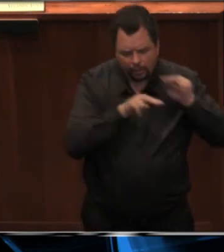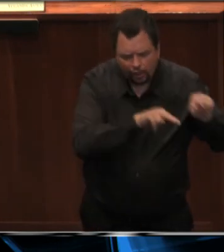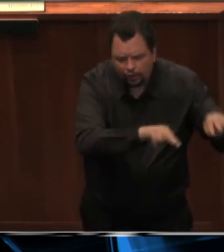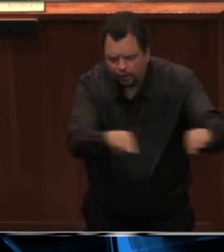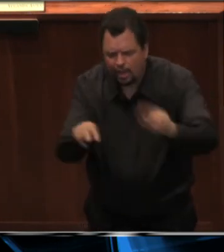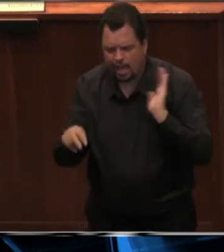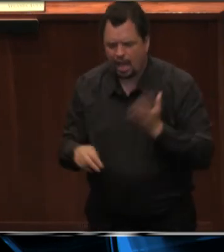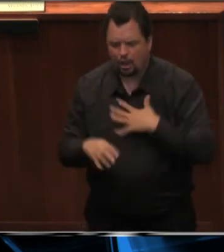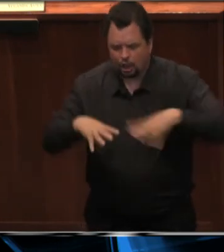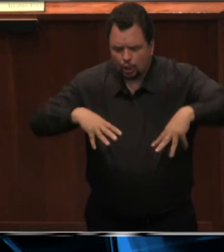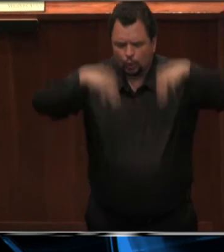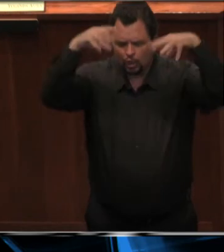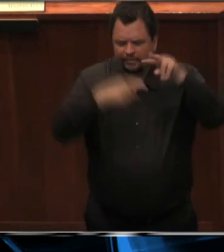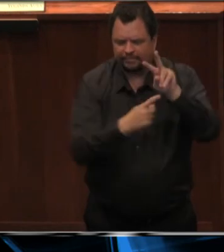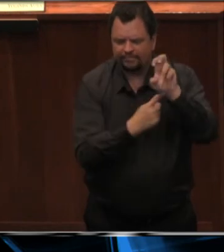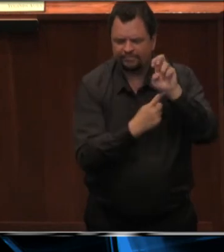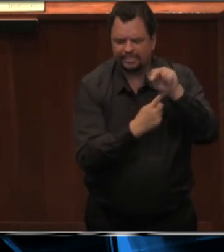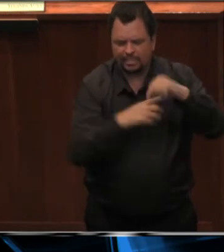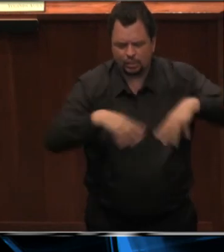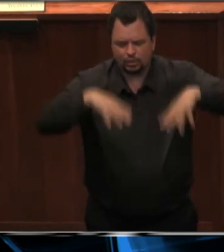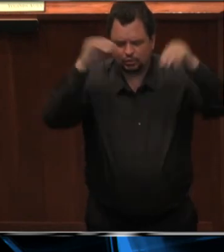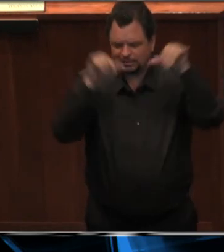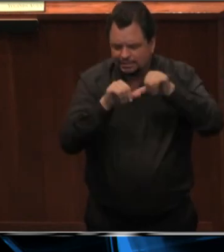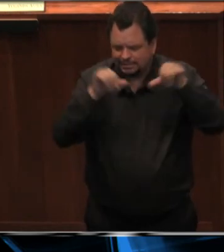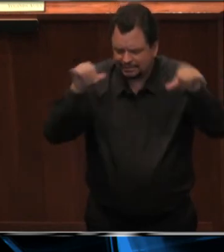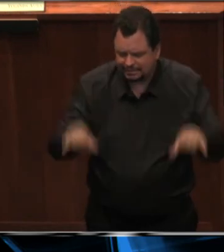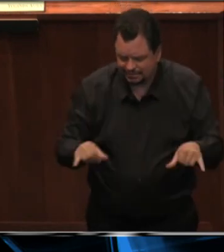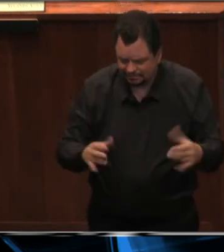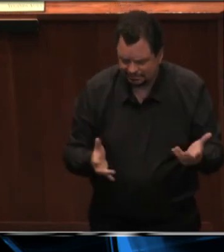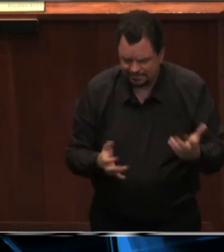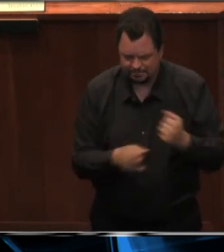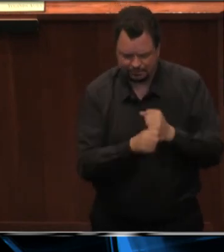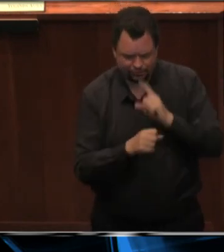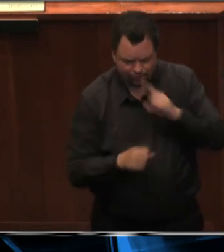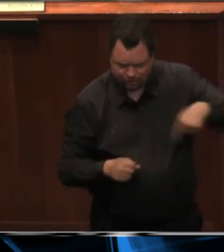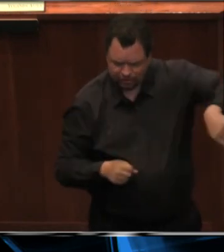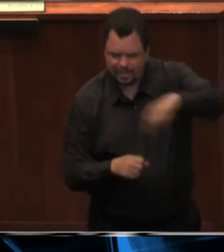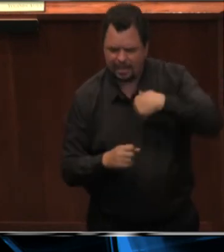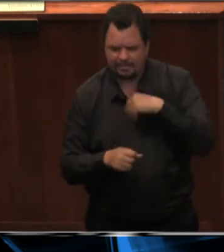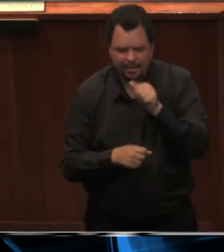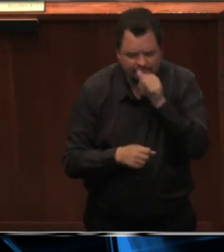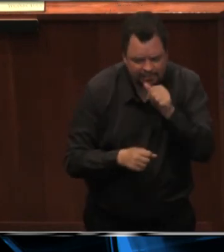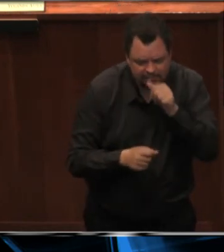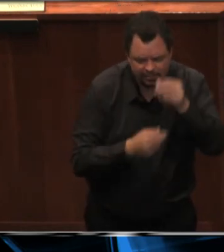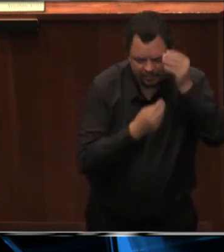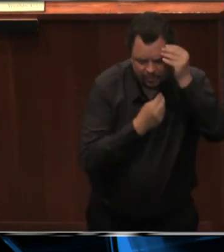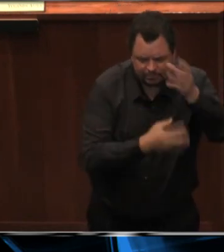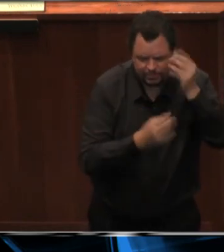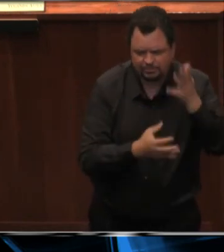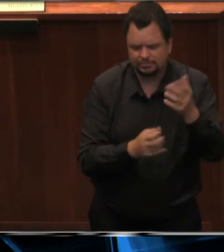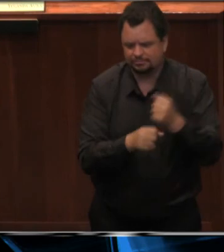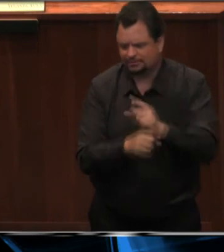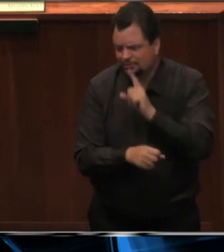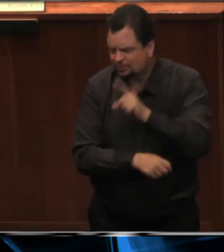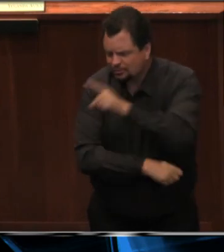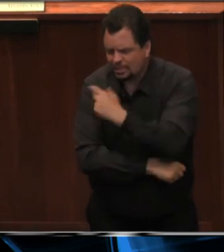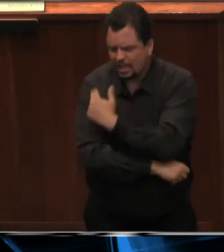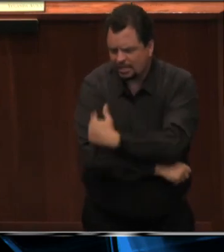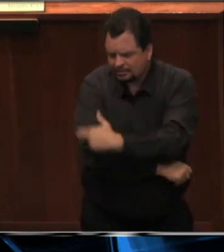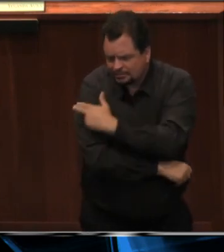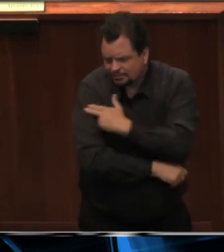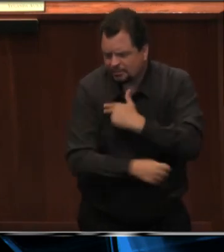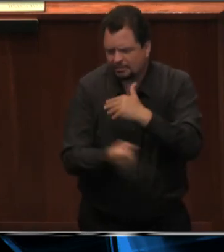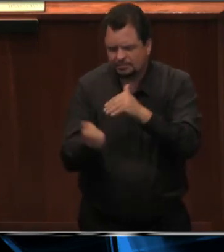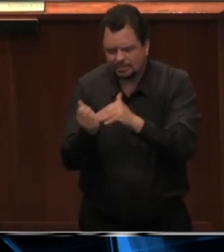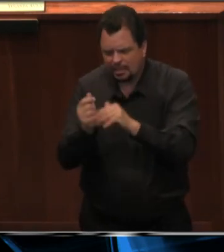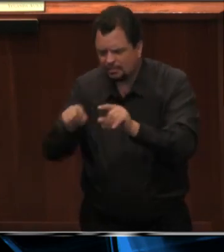public information. Would you please provide accurate data regarding infection, hospitalization, death rates in our schools and our community, and